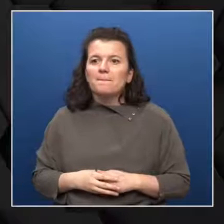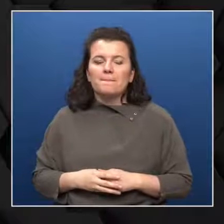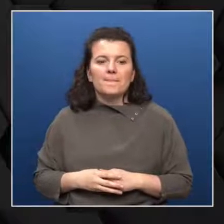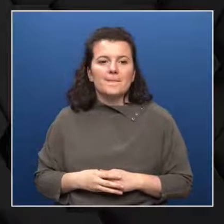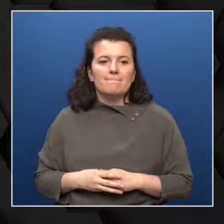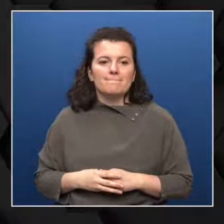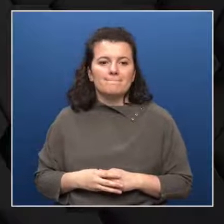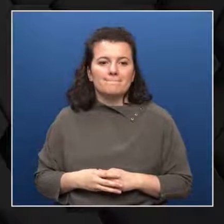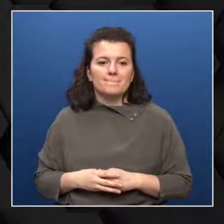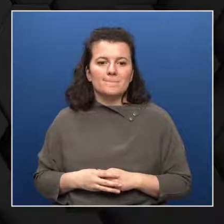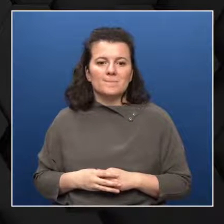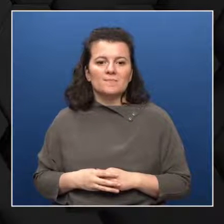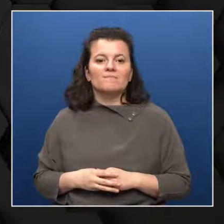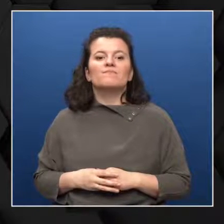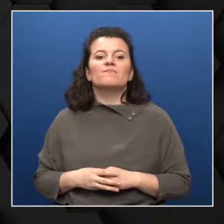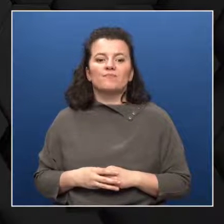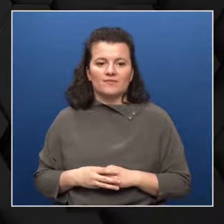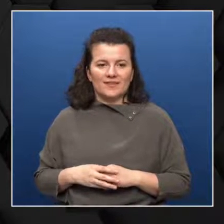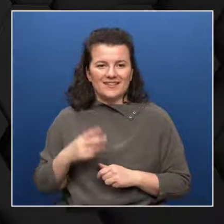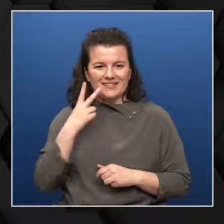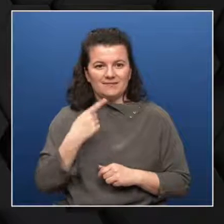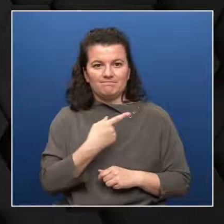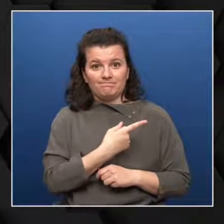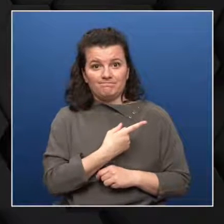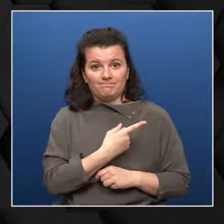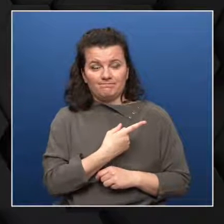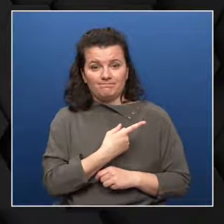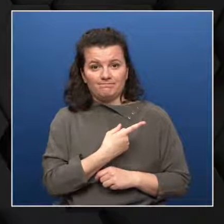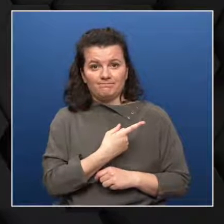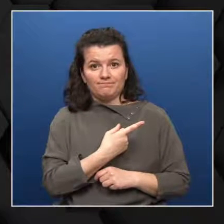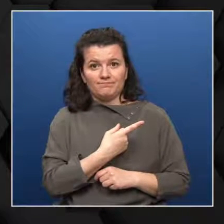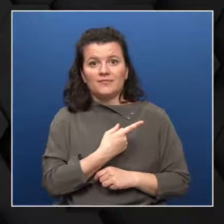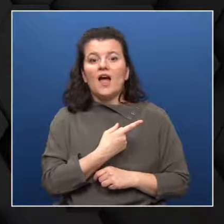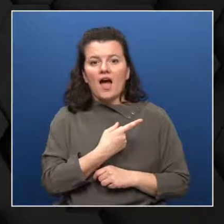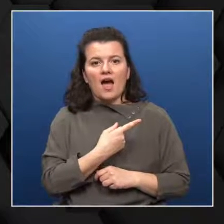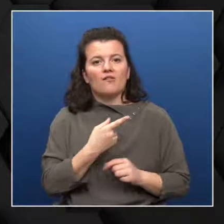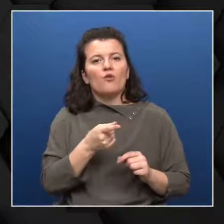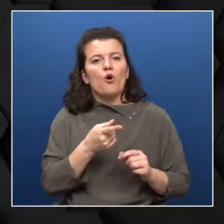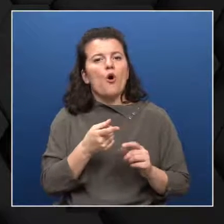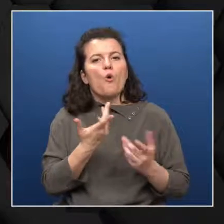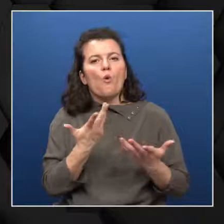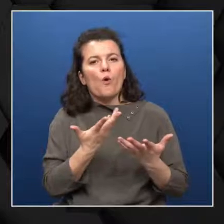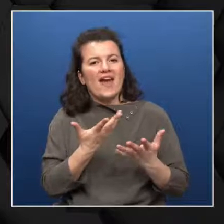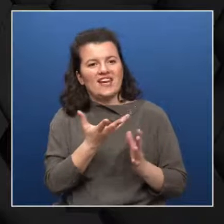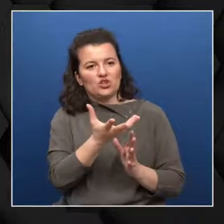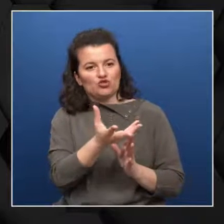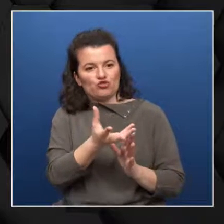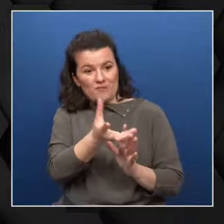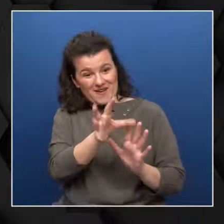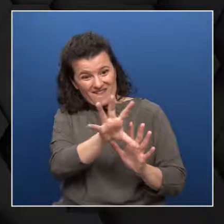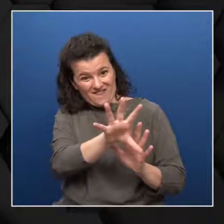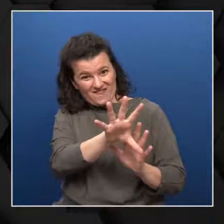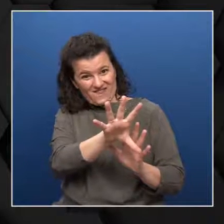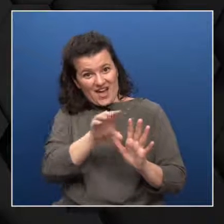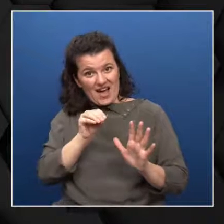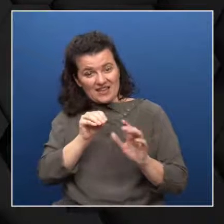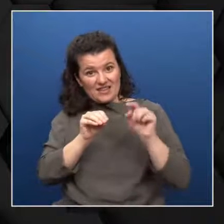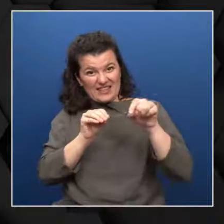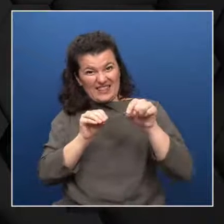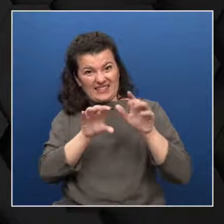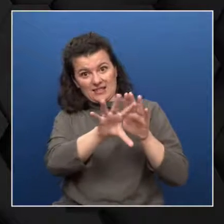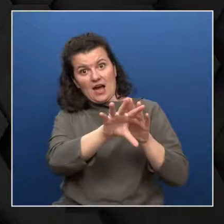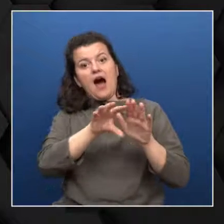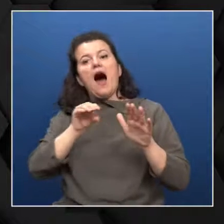You need to have this that will tell you where it can find the stream. And now it is generating for